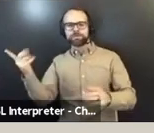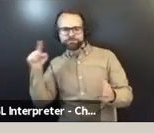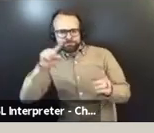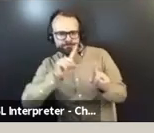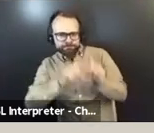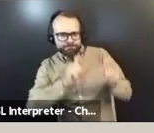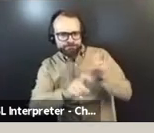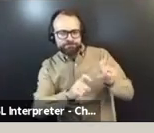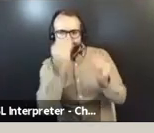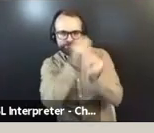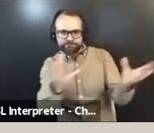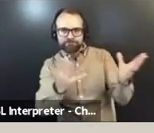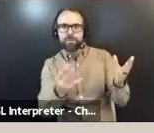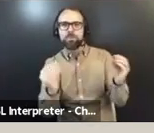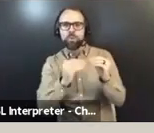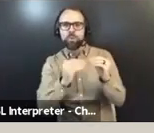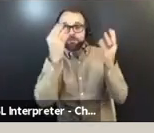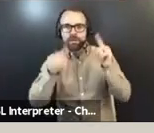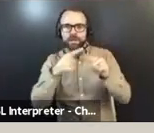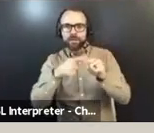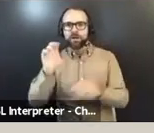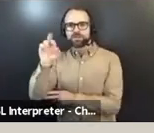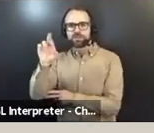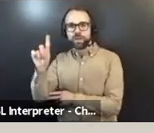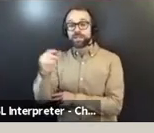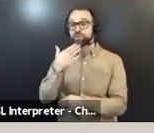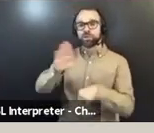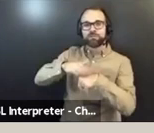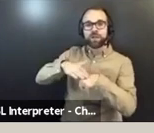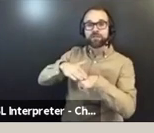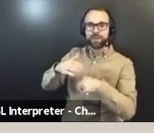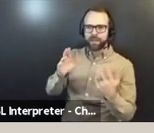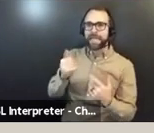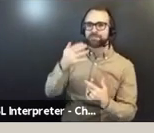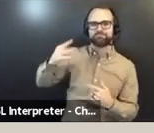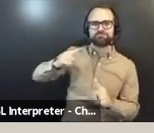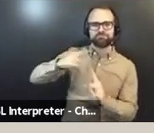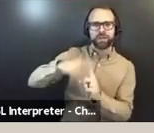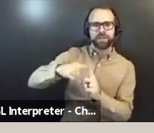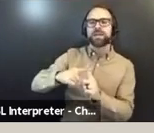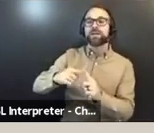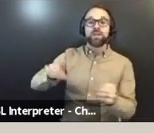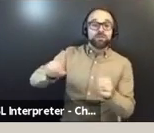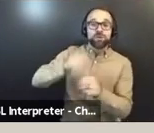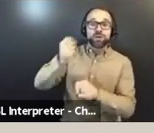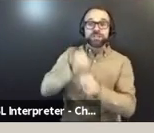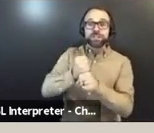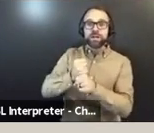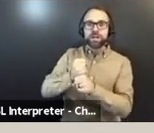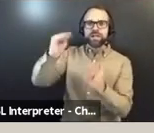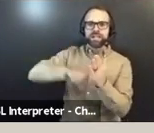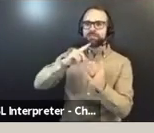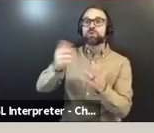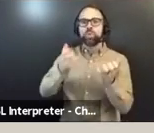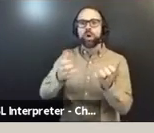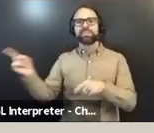shred claim. It's actually a good thing to get flagged. And I always advise many companies to be aggressive on the first year claim because you want to get flagged